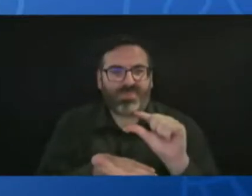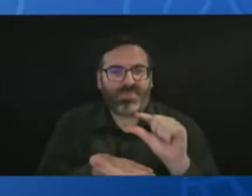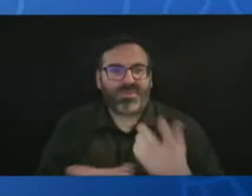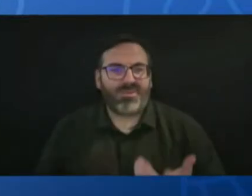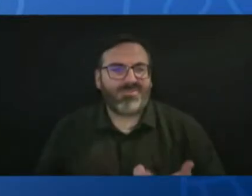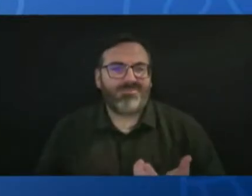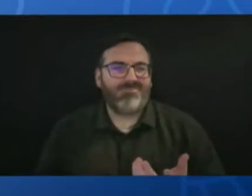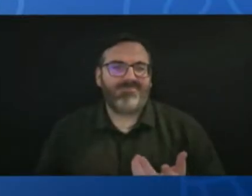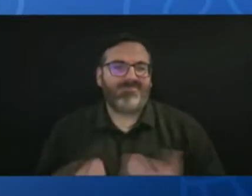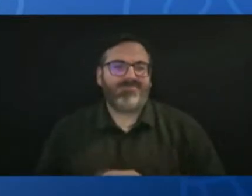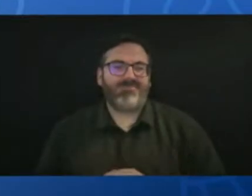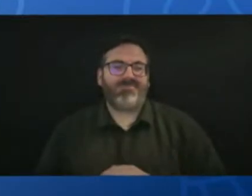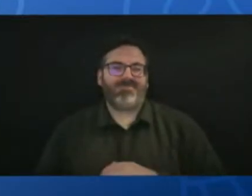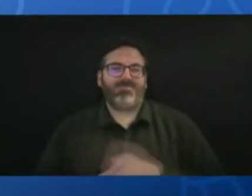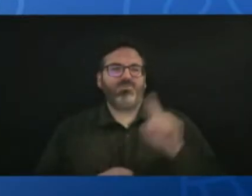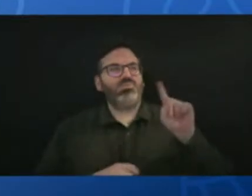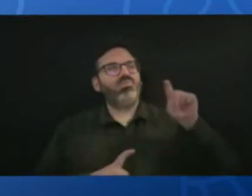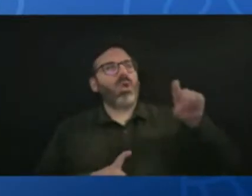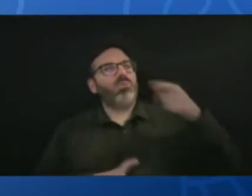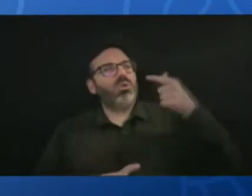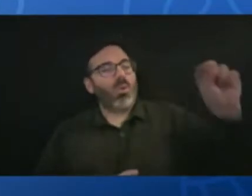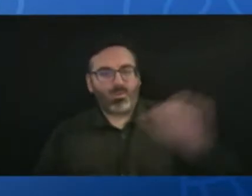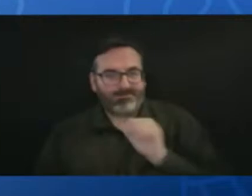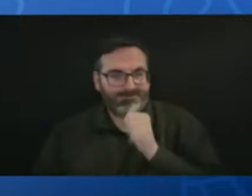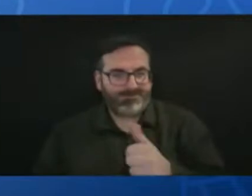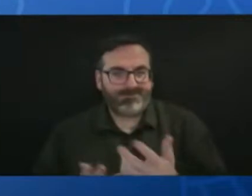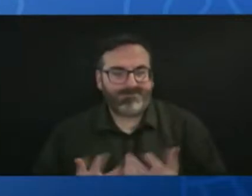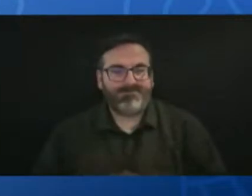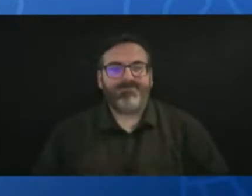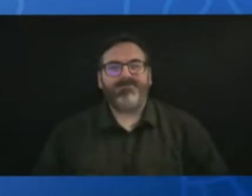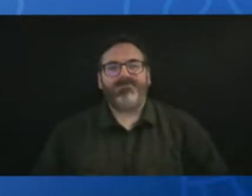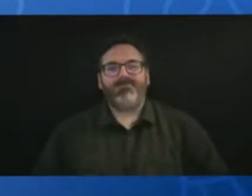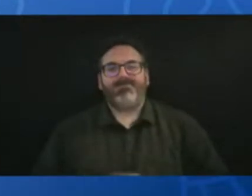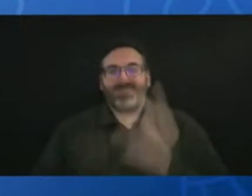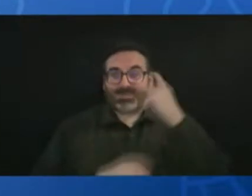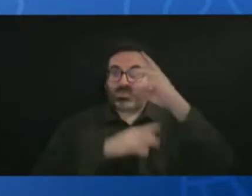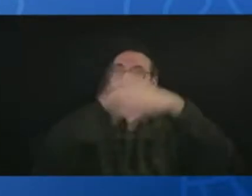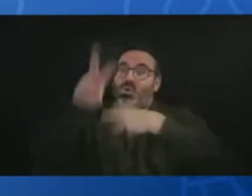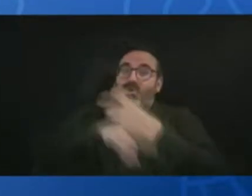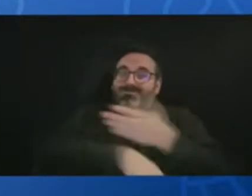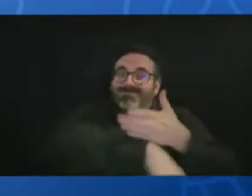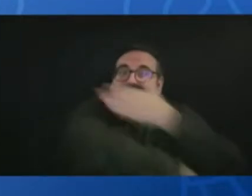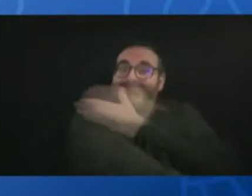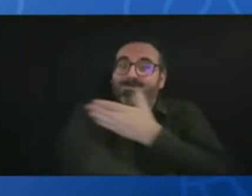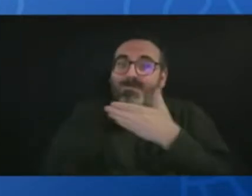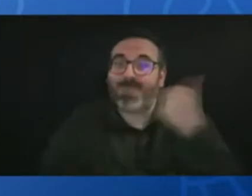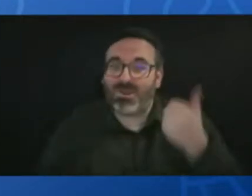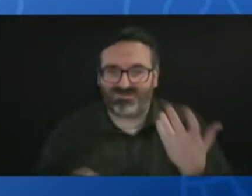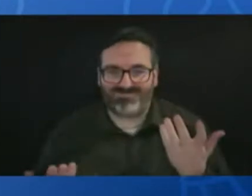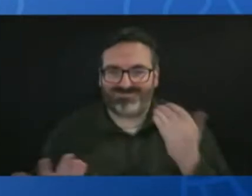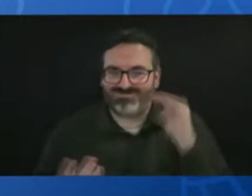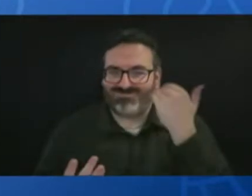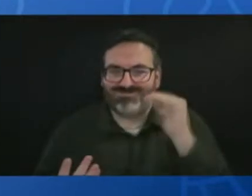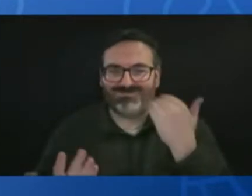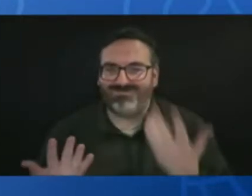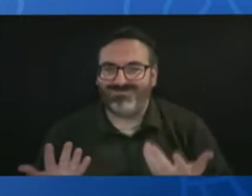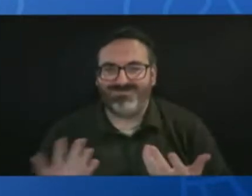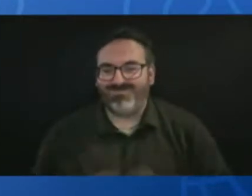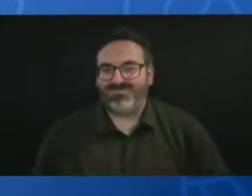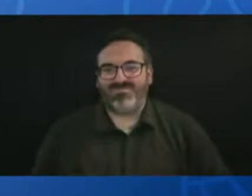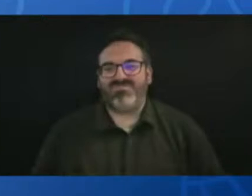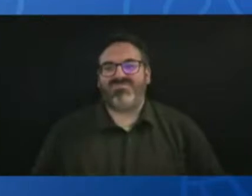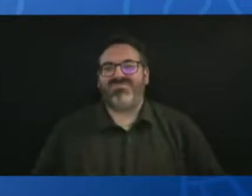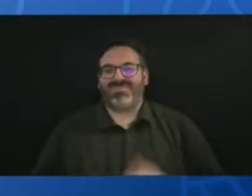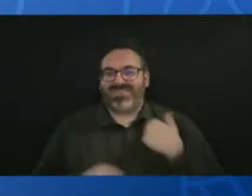see it. And you don't see the world getting better, do you? You see different things going on, but our expense of foreign